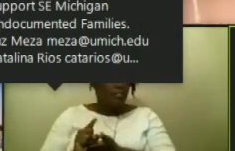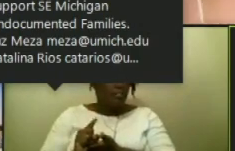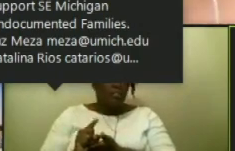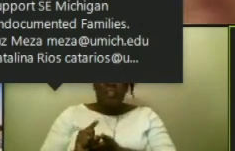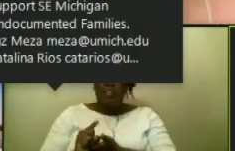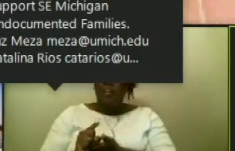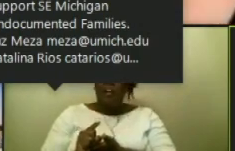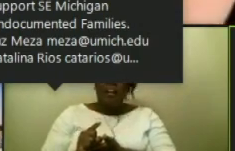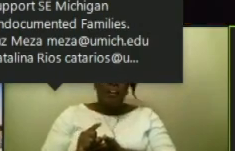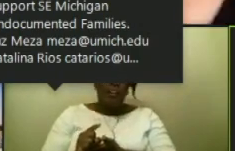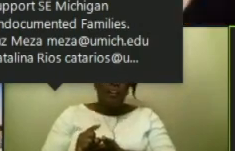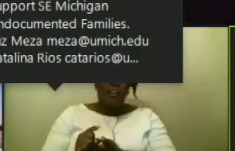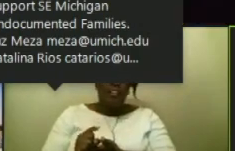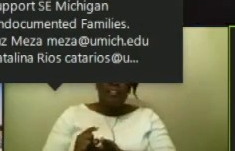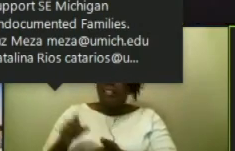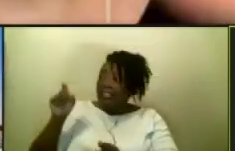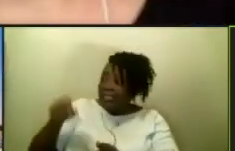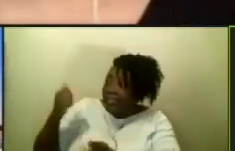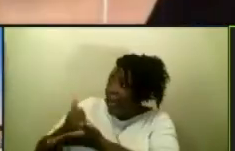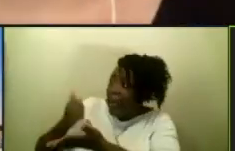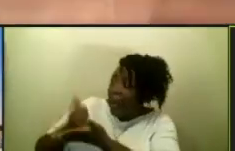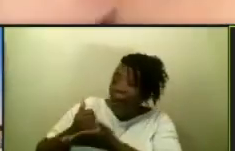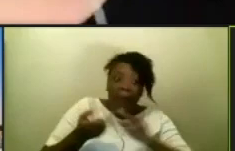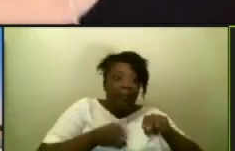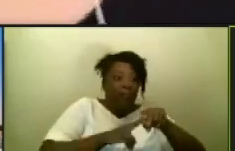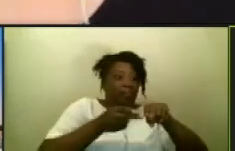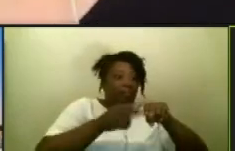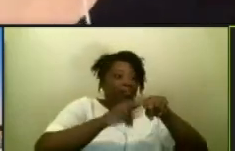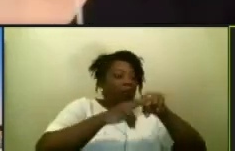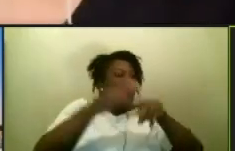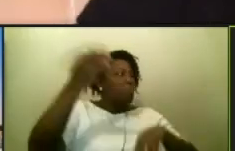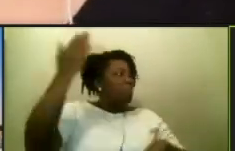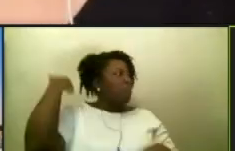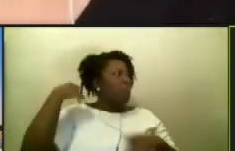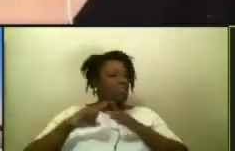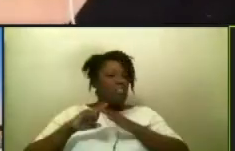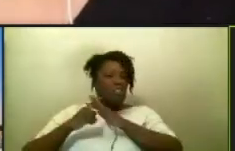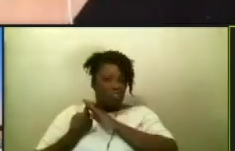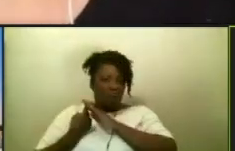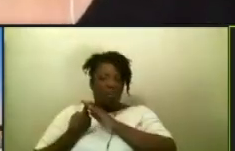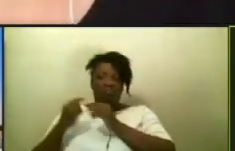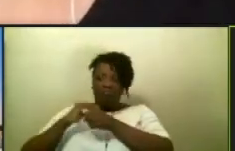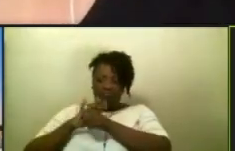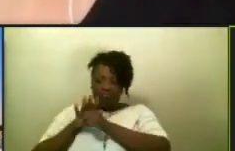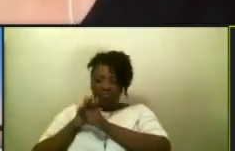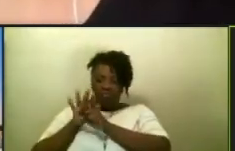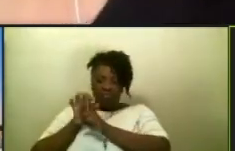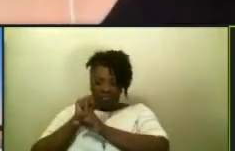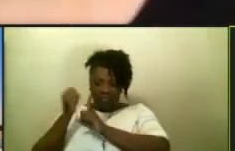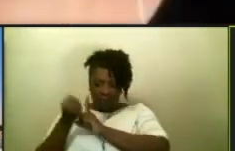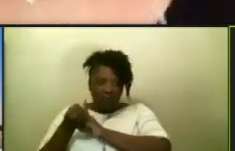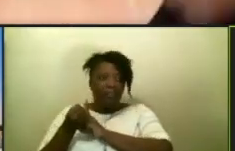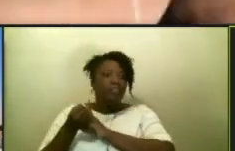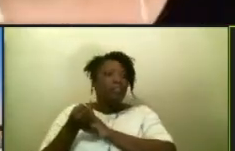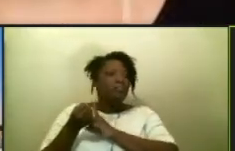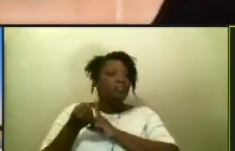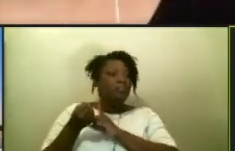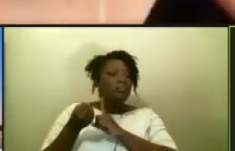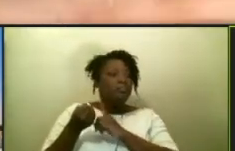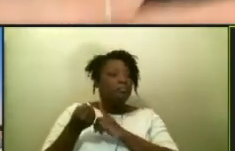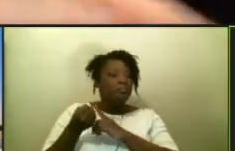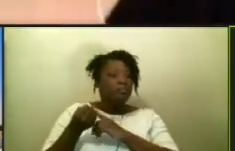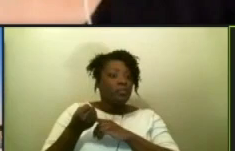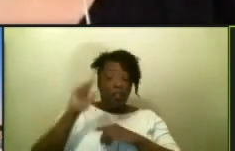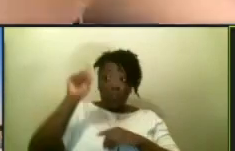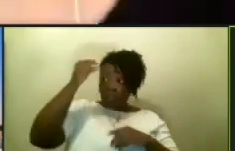increased. We had started it early on in the crisis when we knew that, you know, the governor